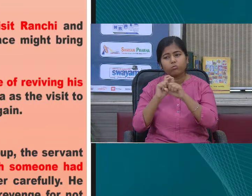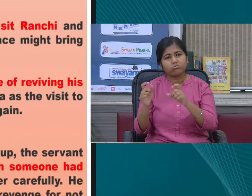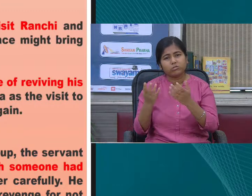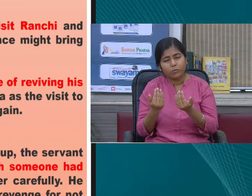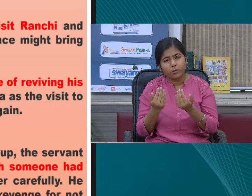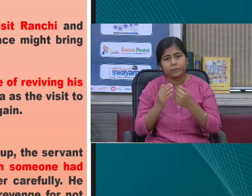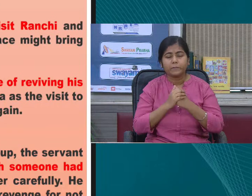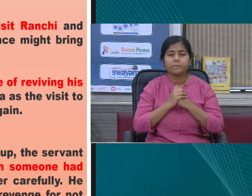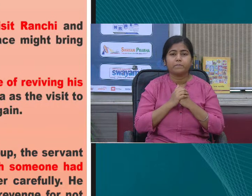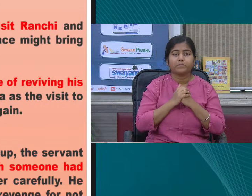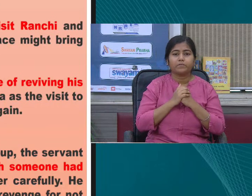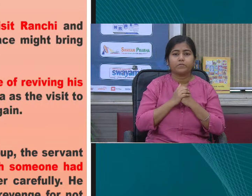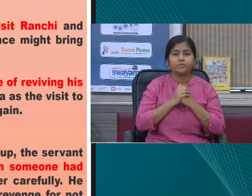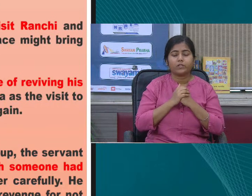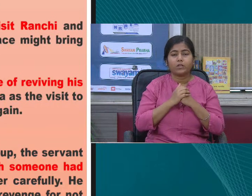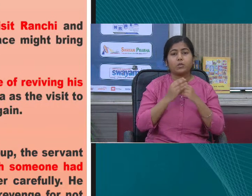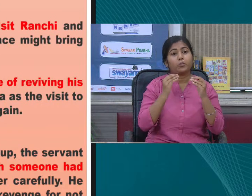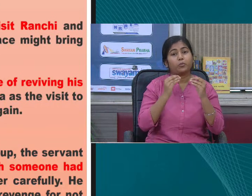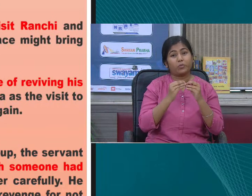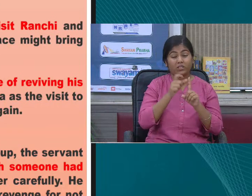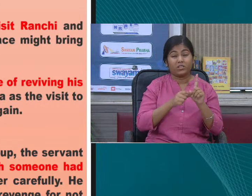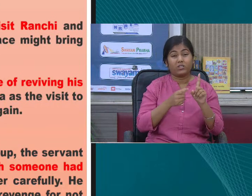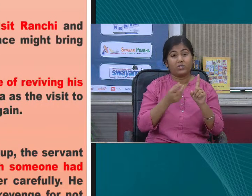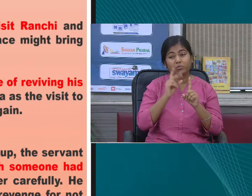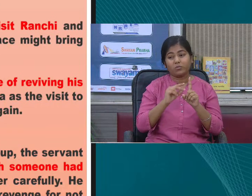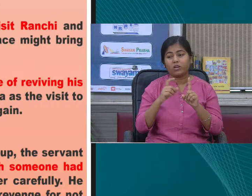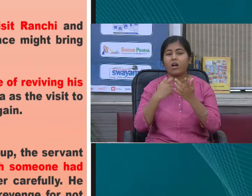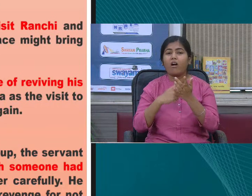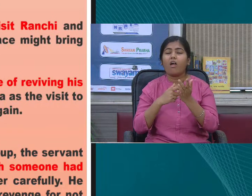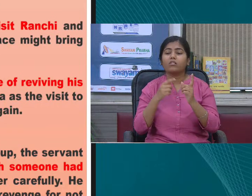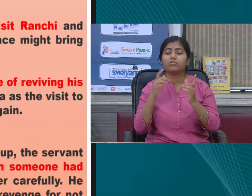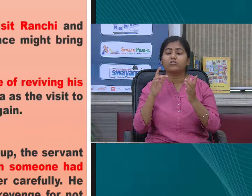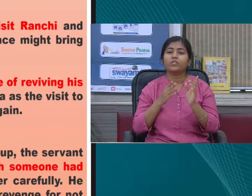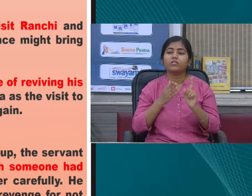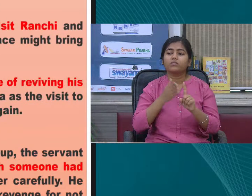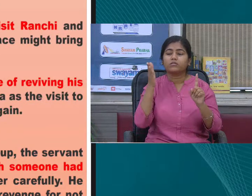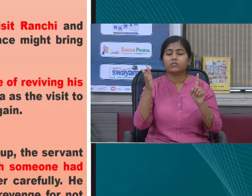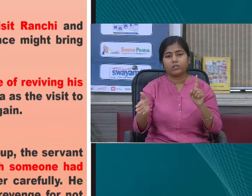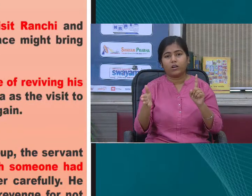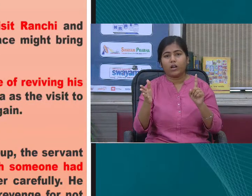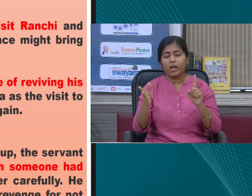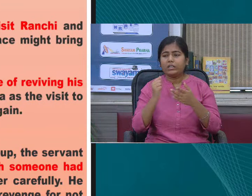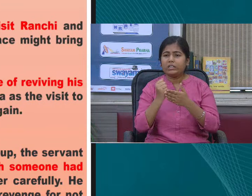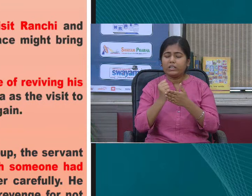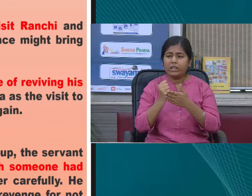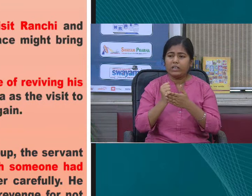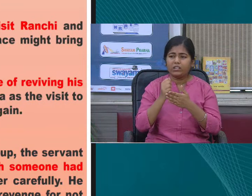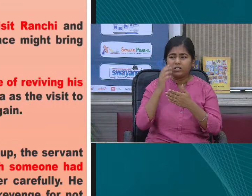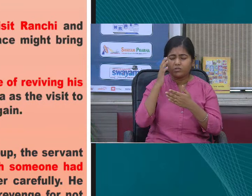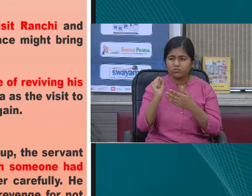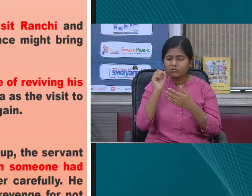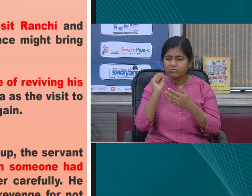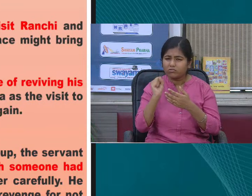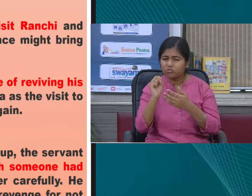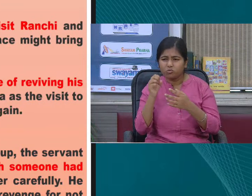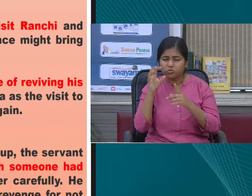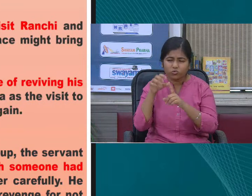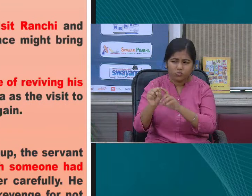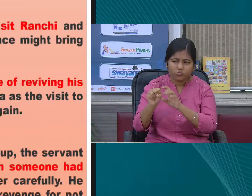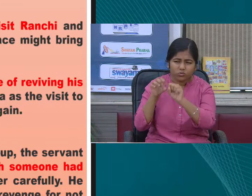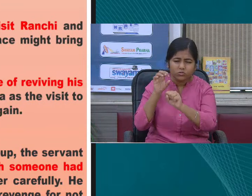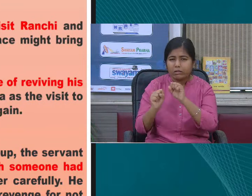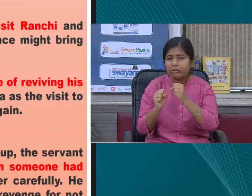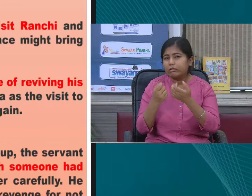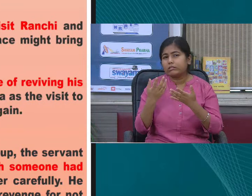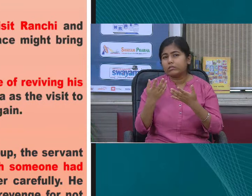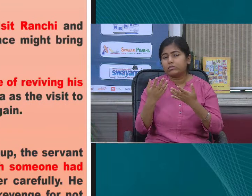Bepin decided to revisit the same place and try to regain those memories which he assumed he has forgotten.